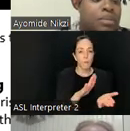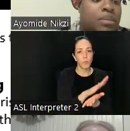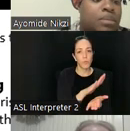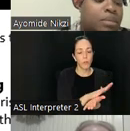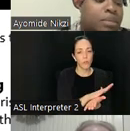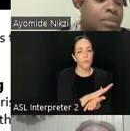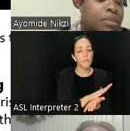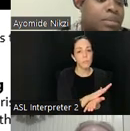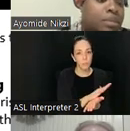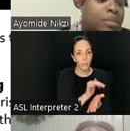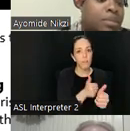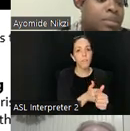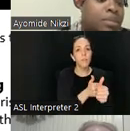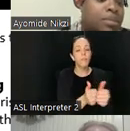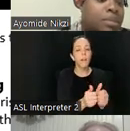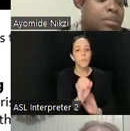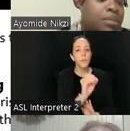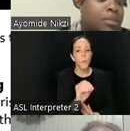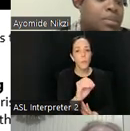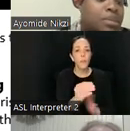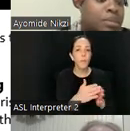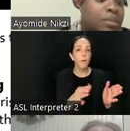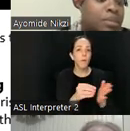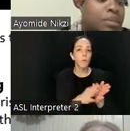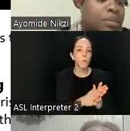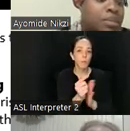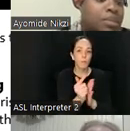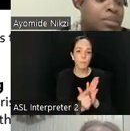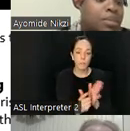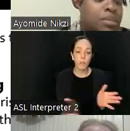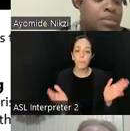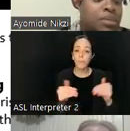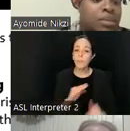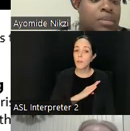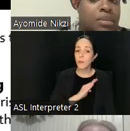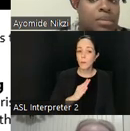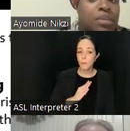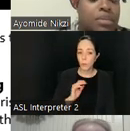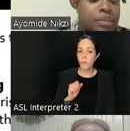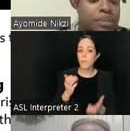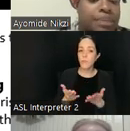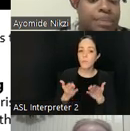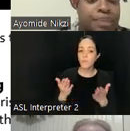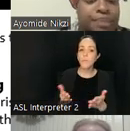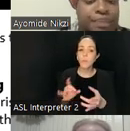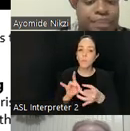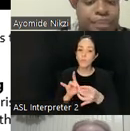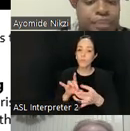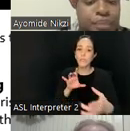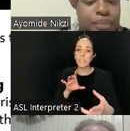records law. And then the right underneath, the board can propose the release of otherwise